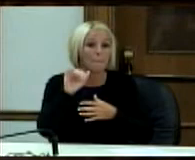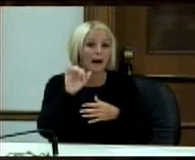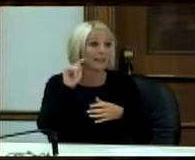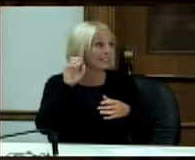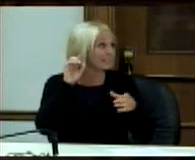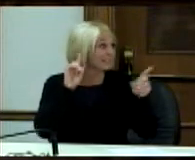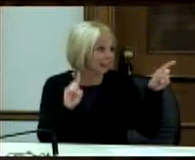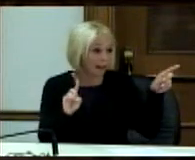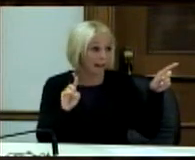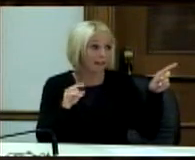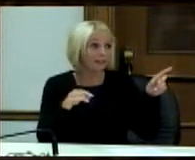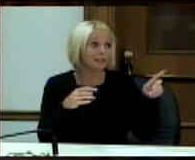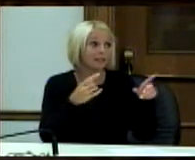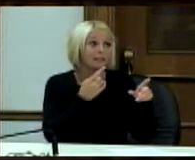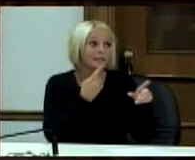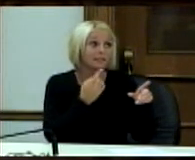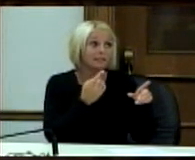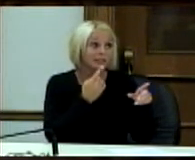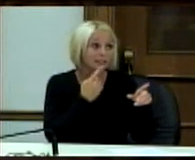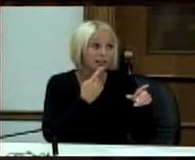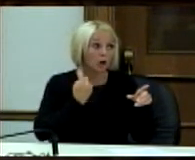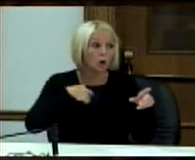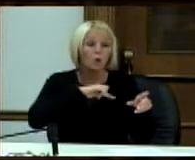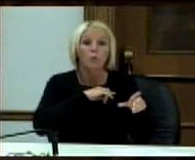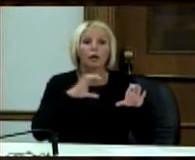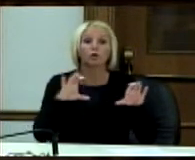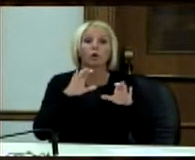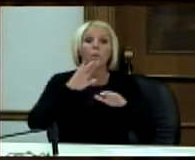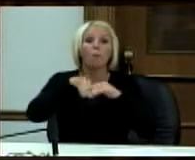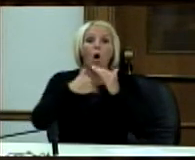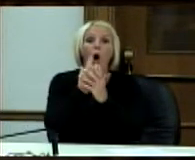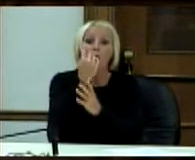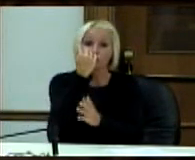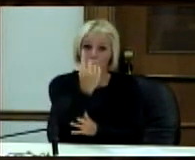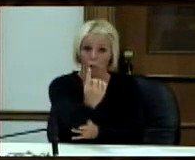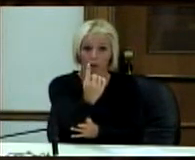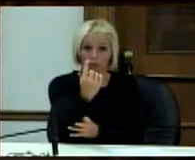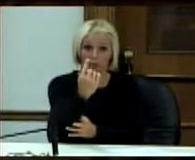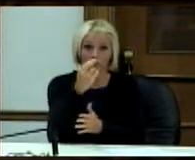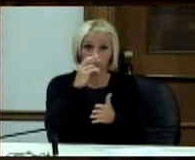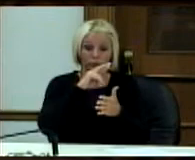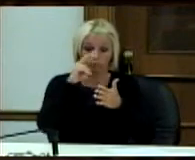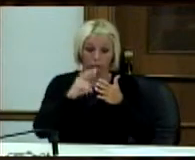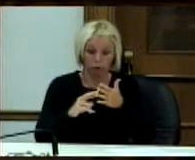by Todd, who says that Colleen thinks we can do these all as one resolution.